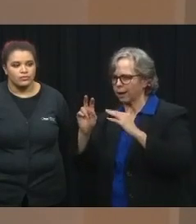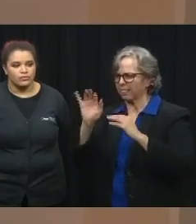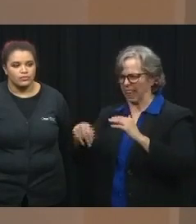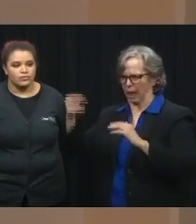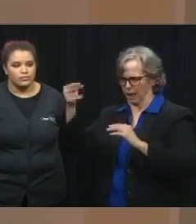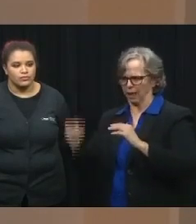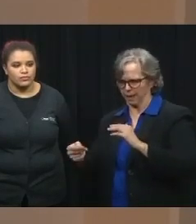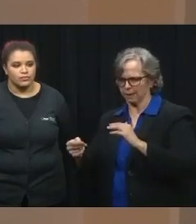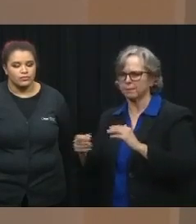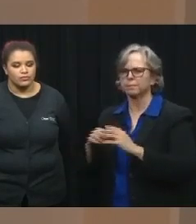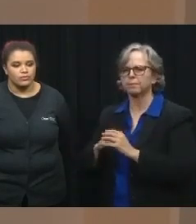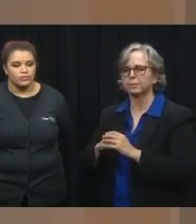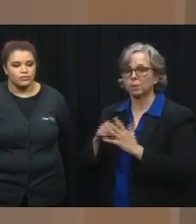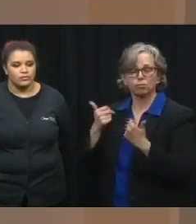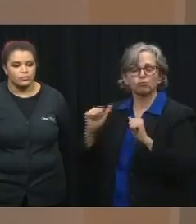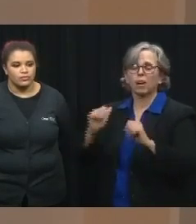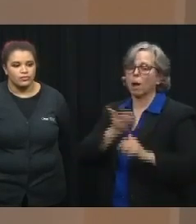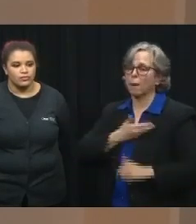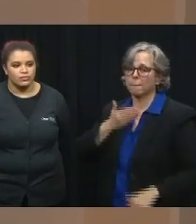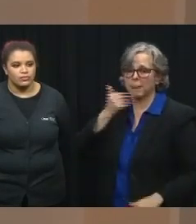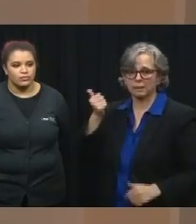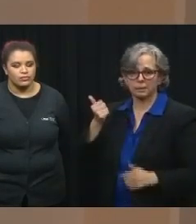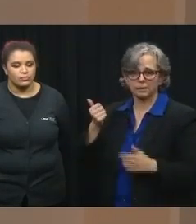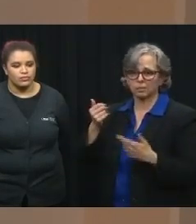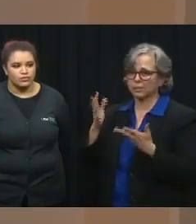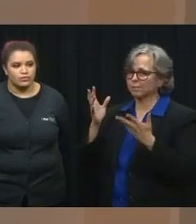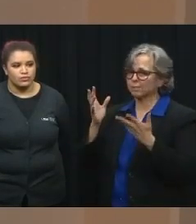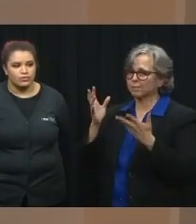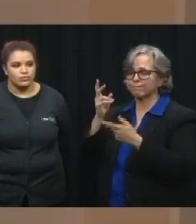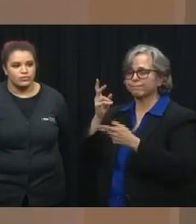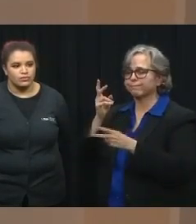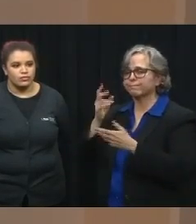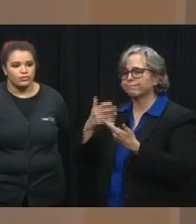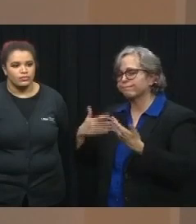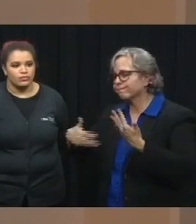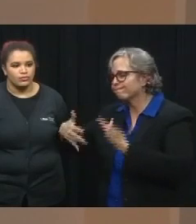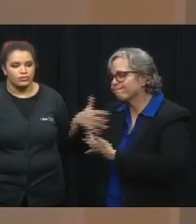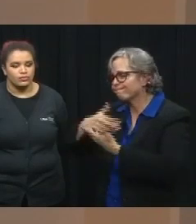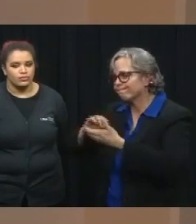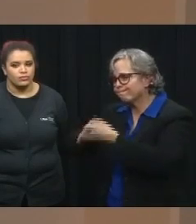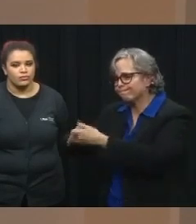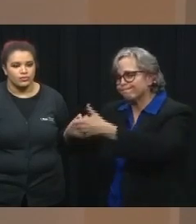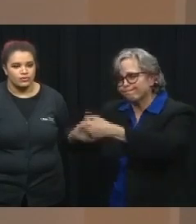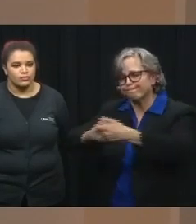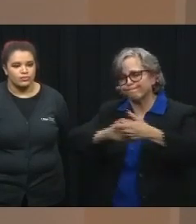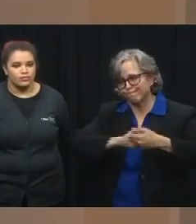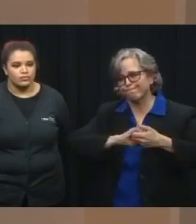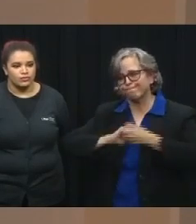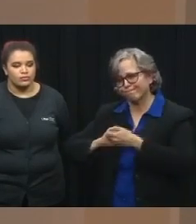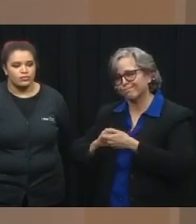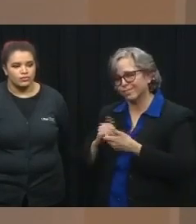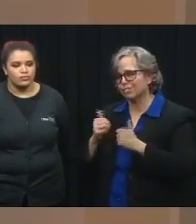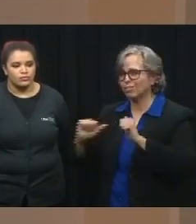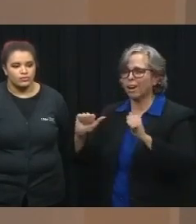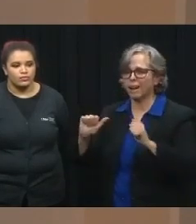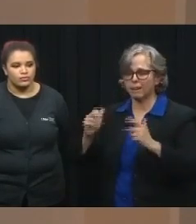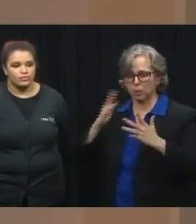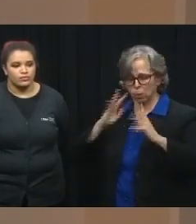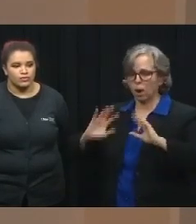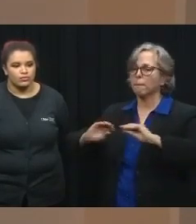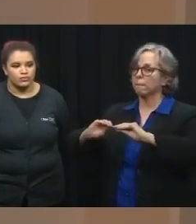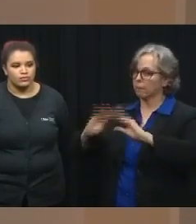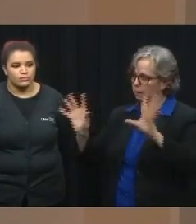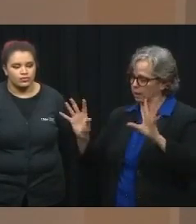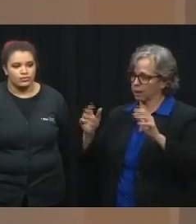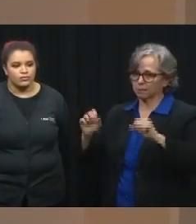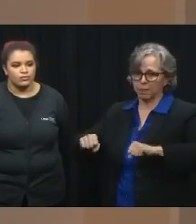our best to get along with everybody in the process. We will be as transparent with this. You will get this data on a state basis as soon as we're allowed to